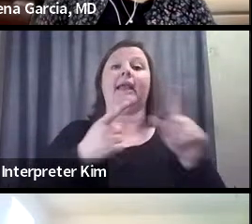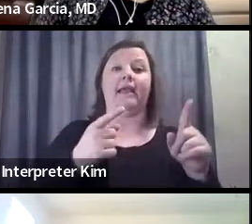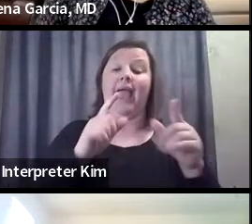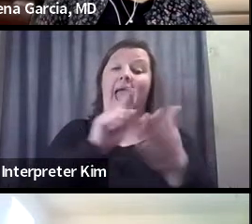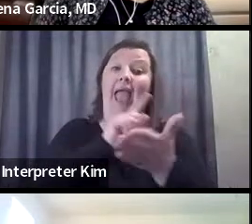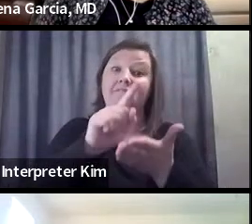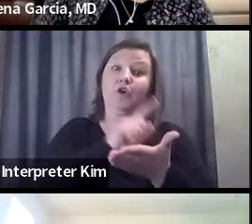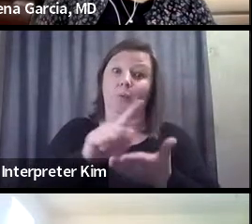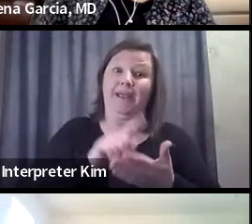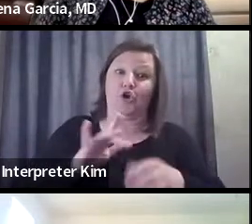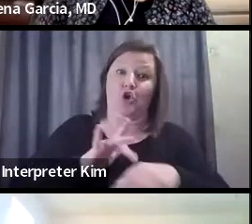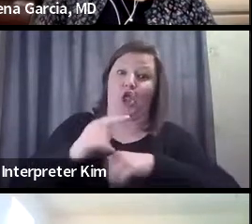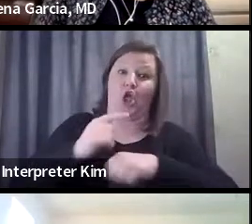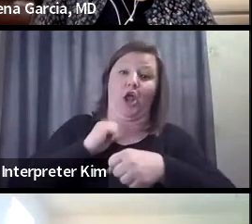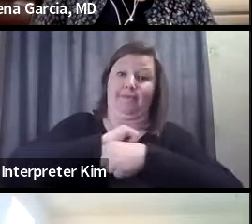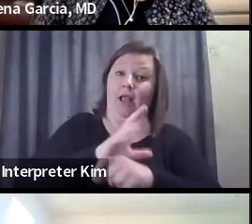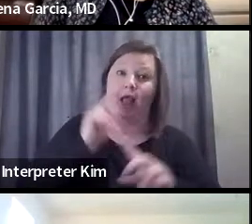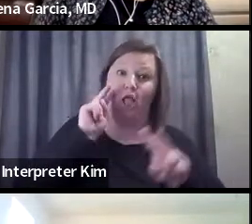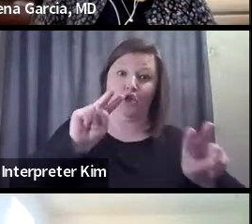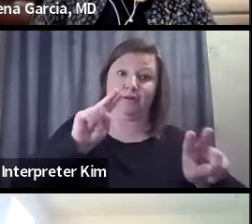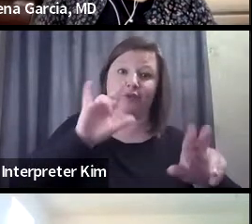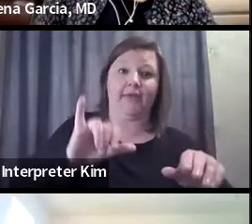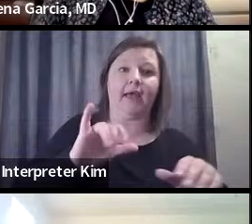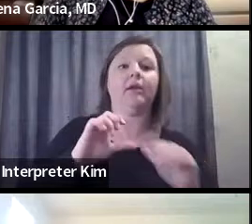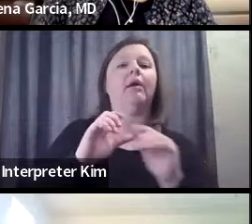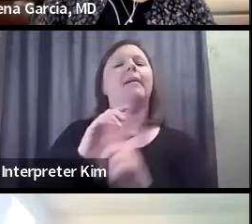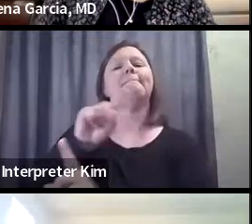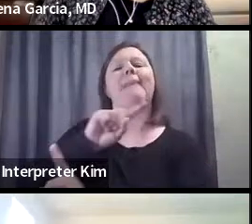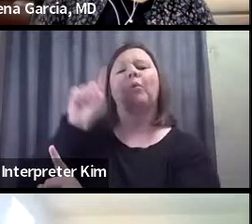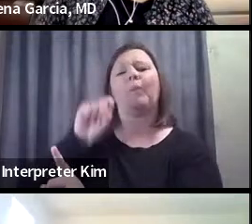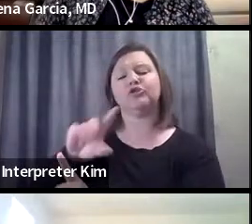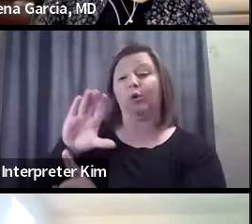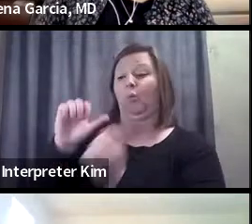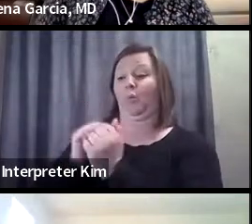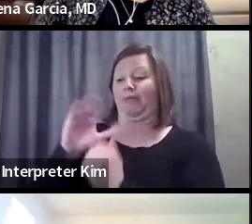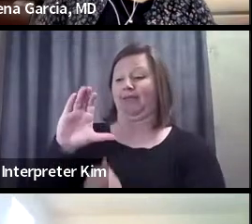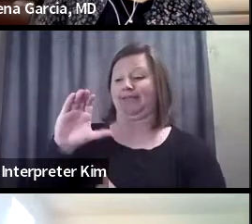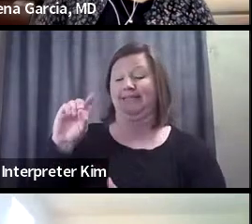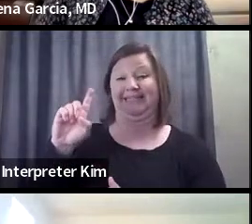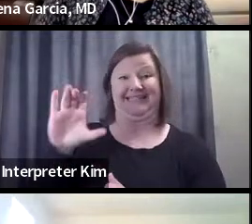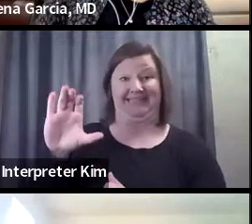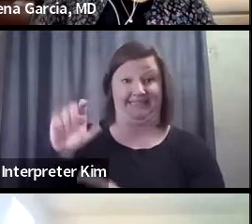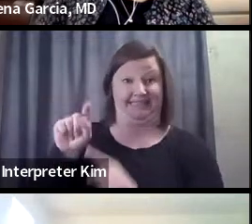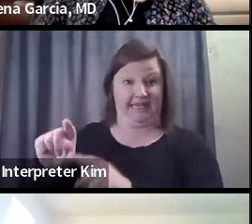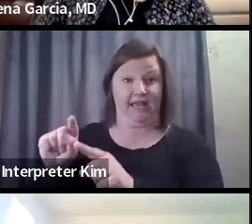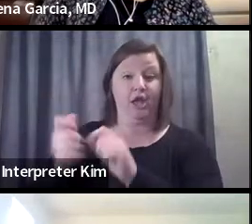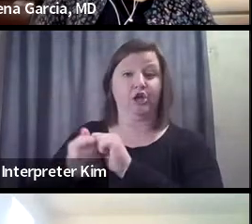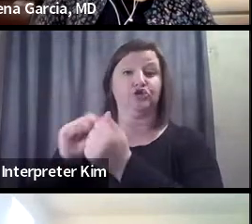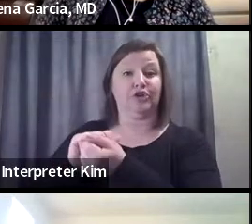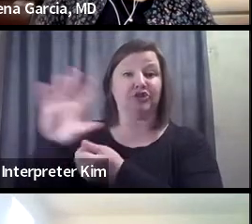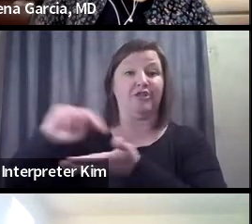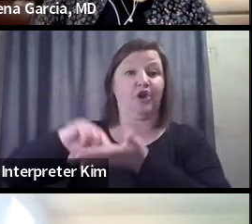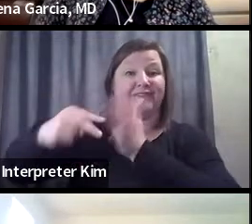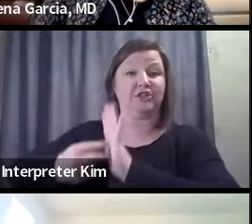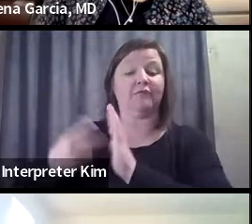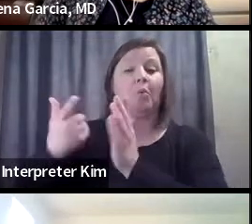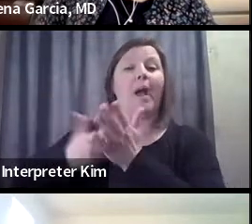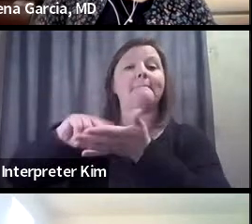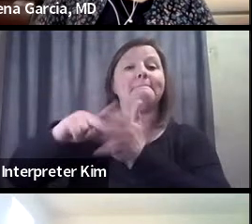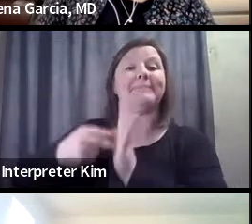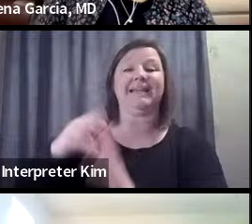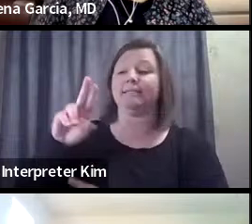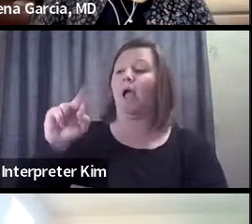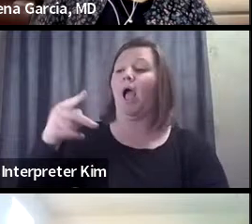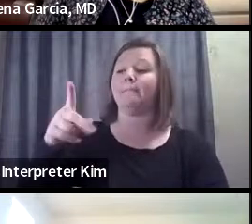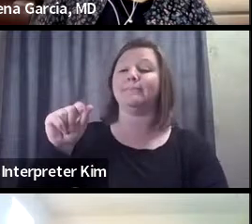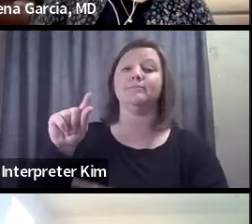question is, with the CDC updating their definition of up to date with the COVID vaccine, is there consideration